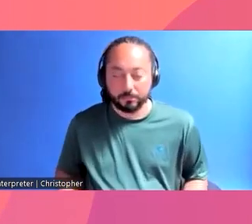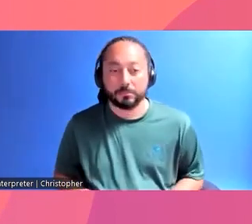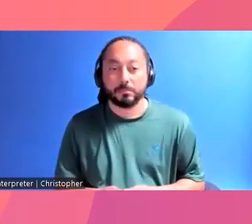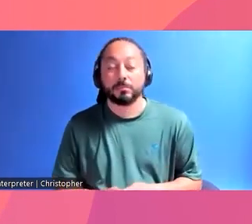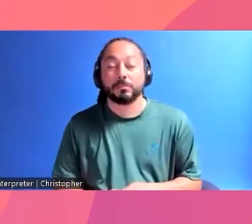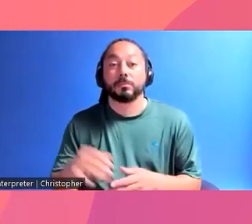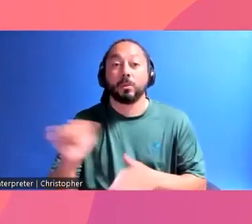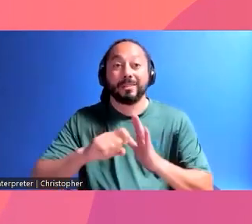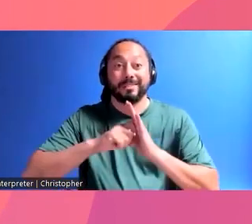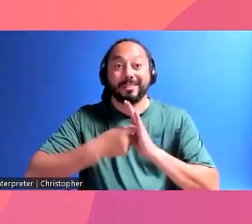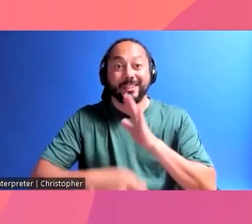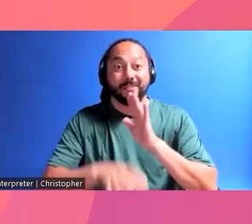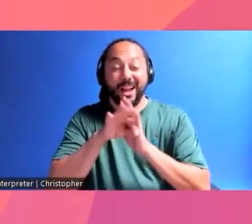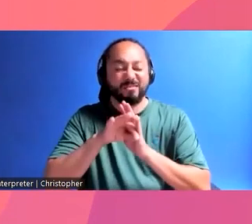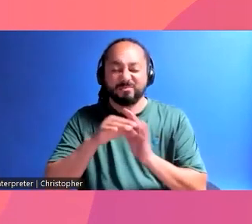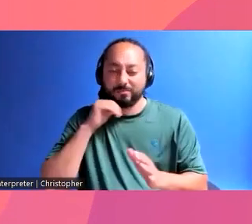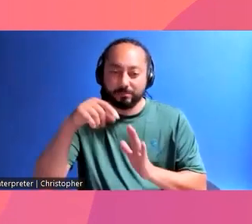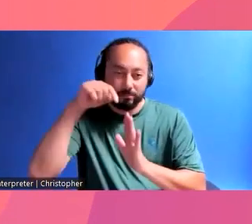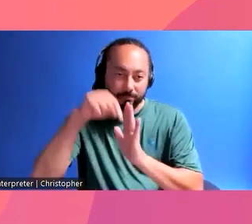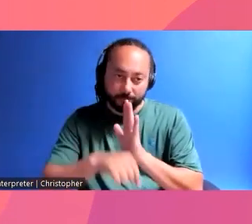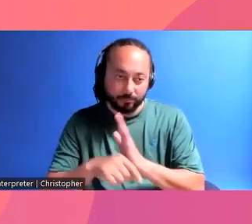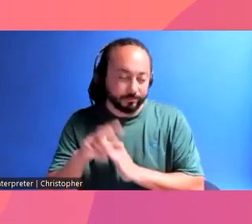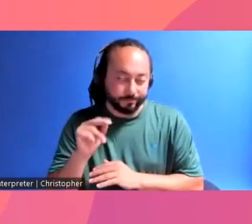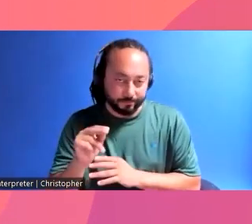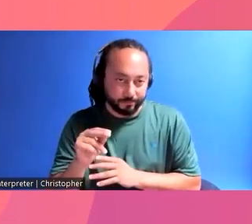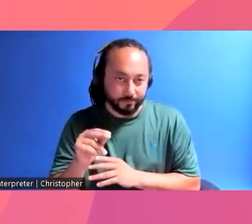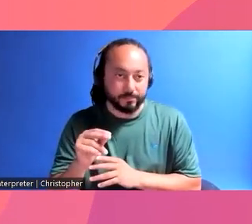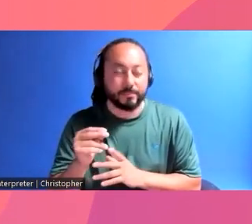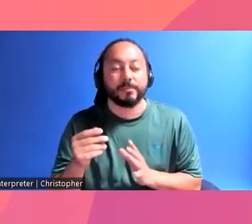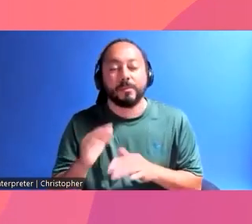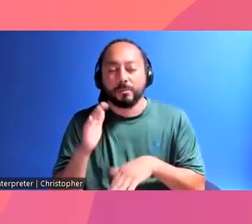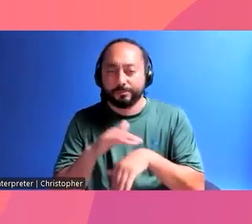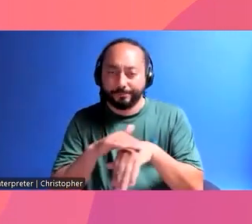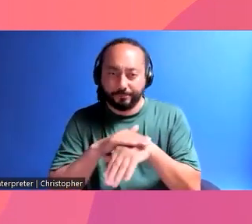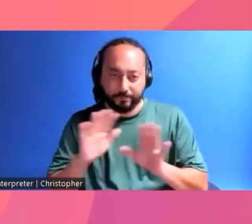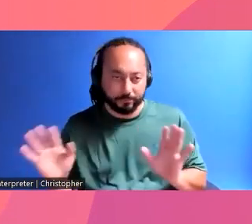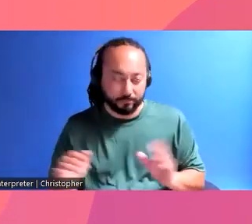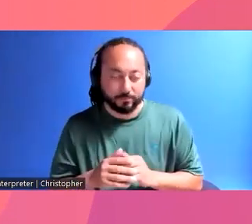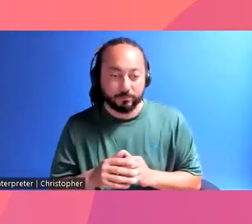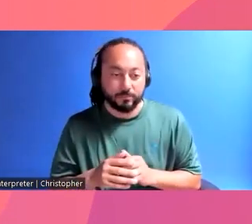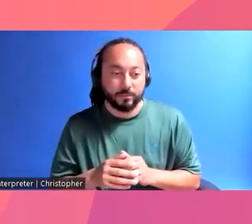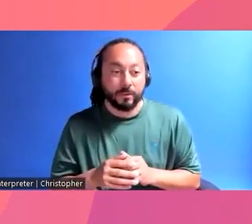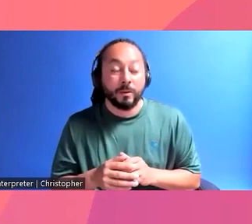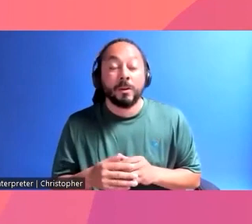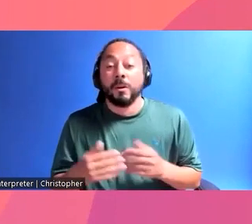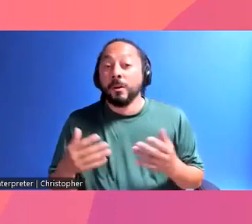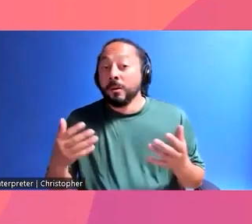be going into any much details about the findings per se, but wanted to share that